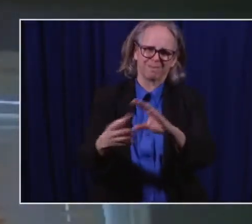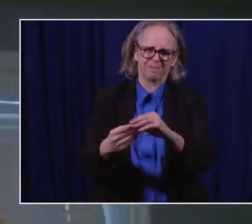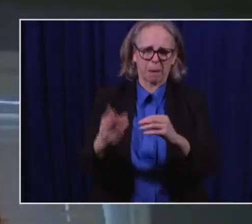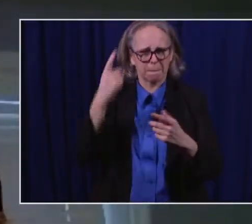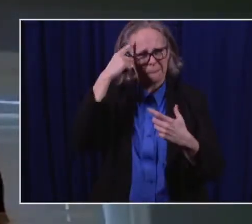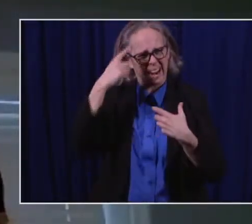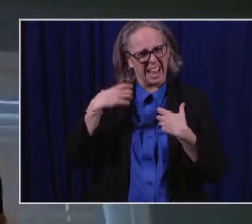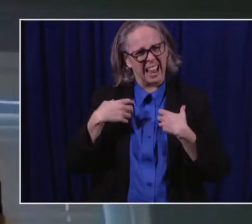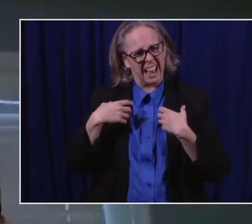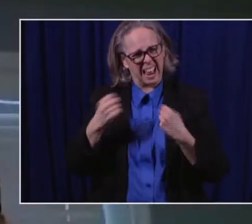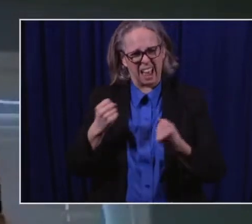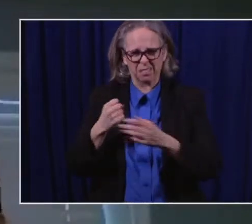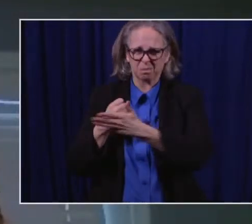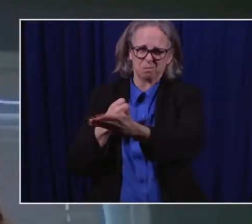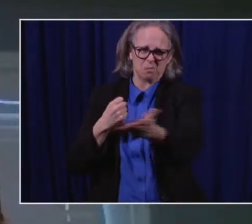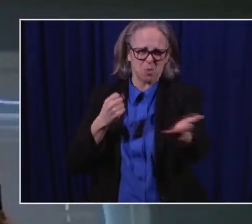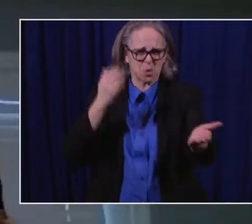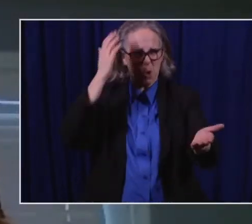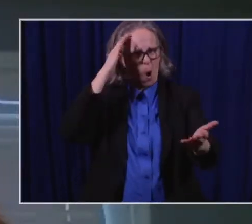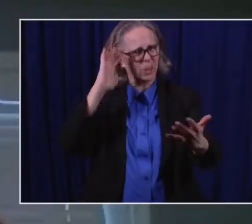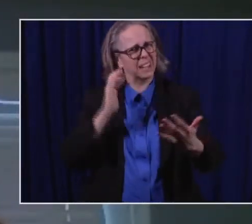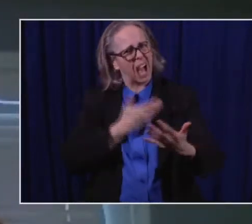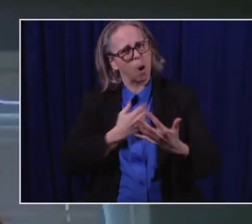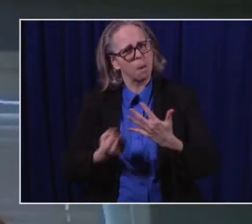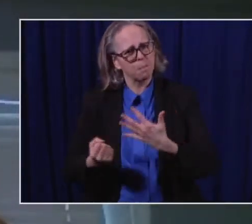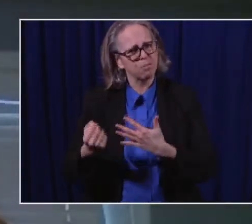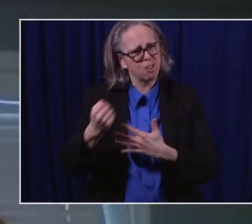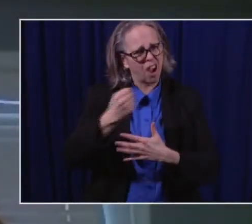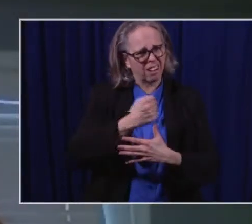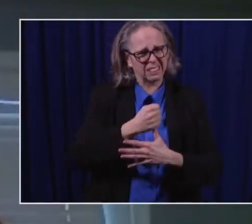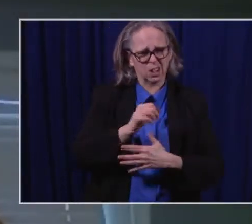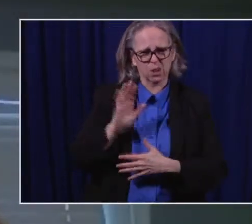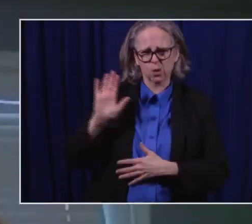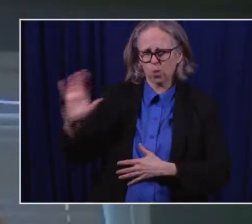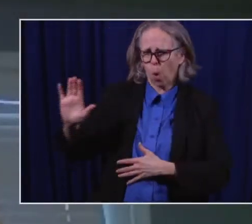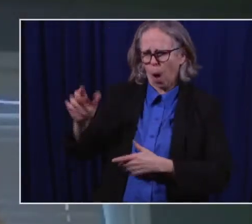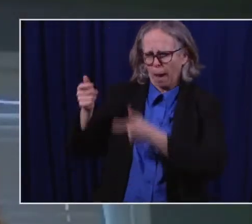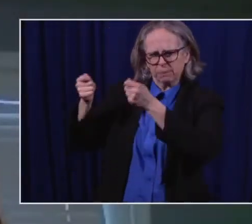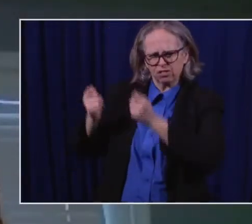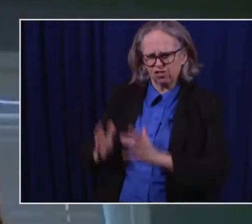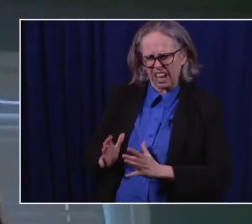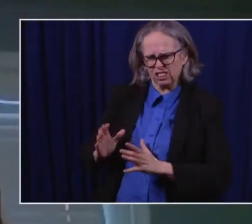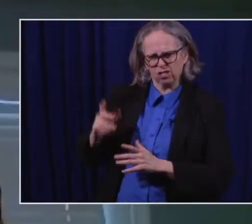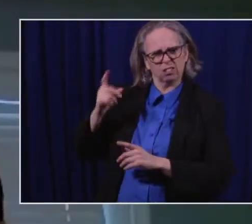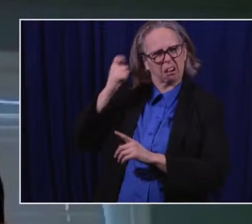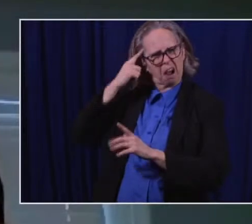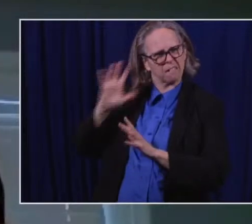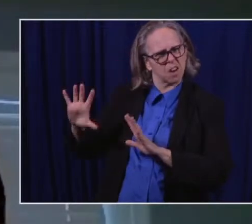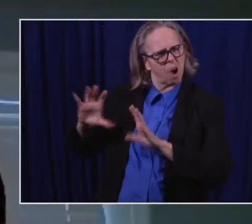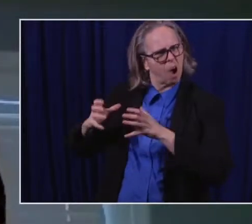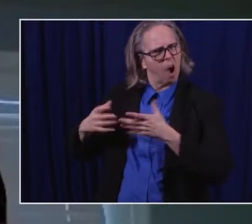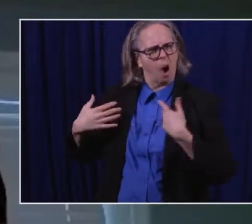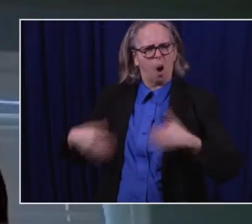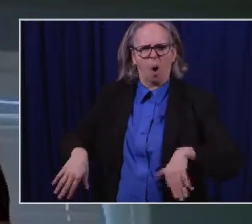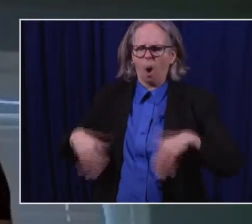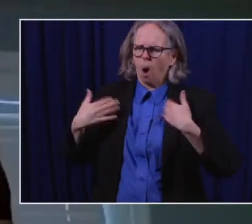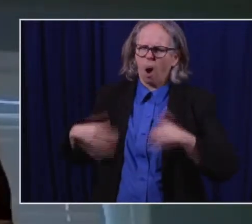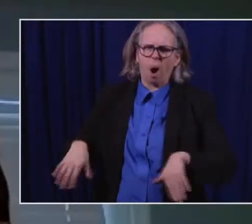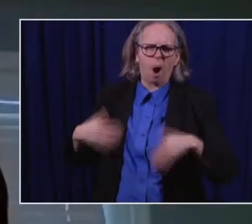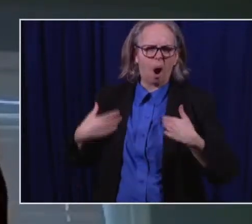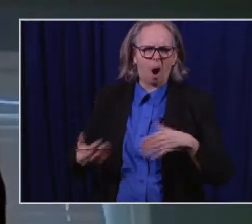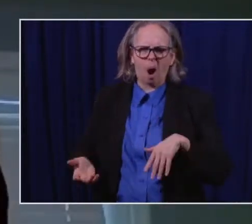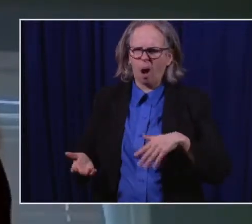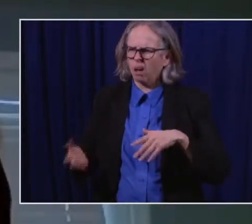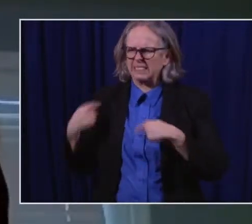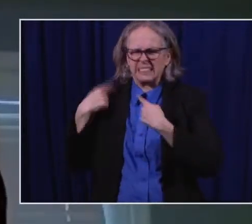top priority for your administration. And we've been working hard, as you know, to promote mental health throughout this pandemic. We're building out ways